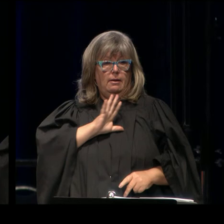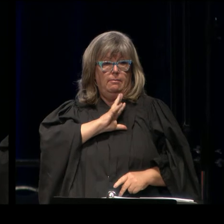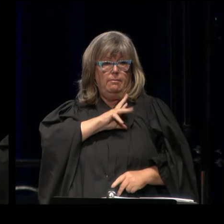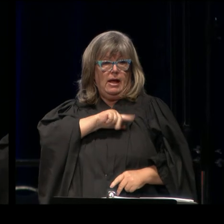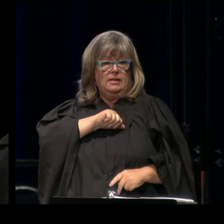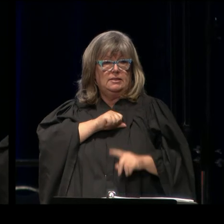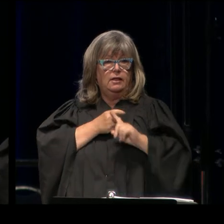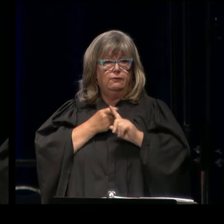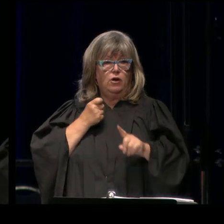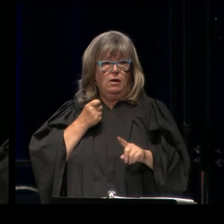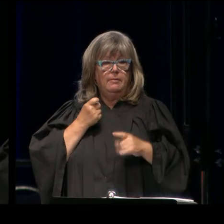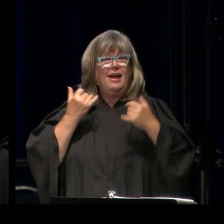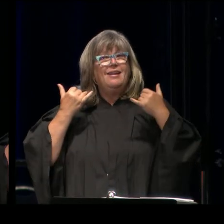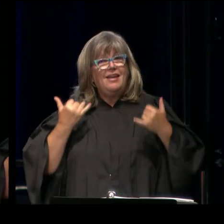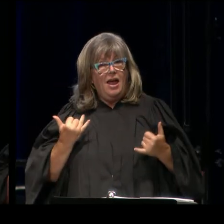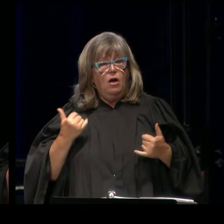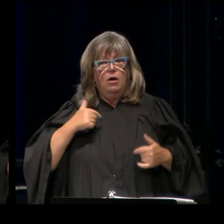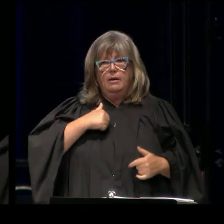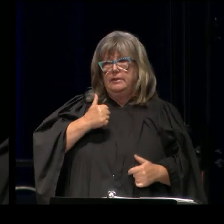now Canadian,